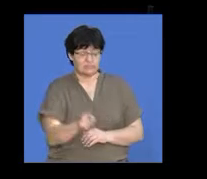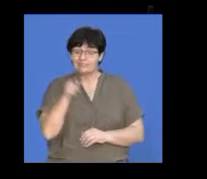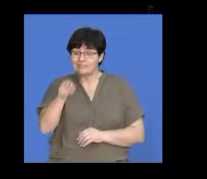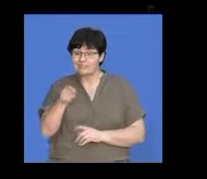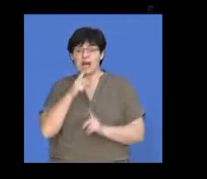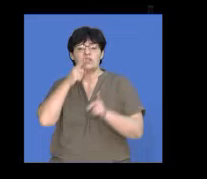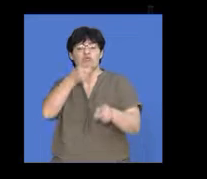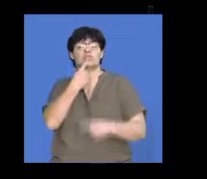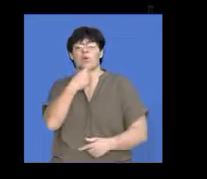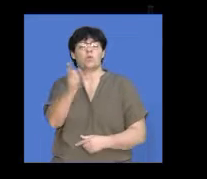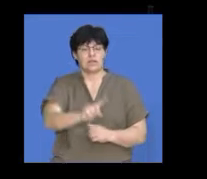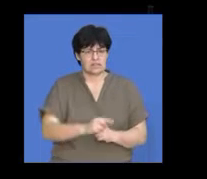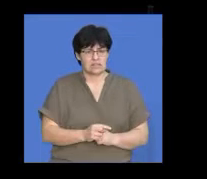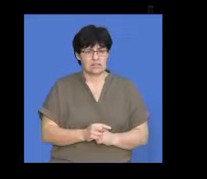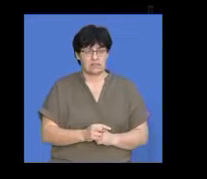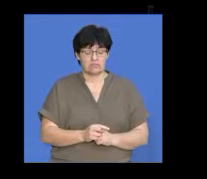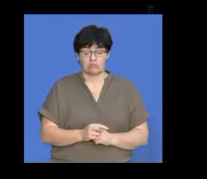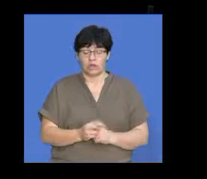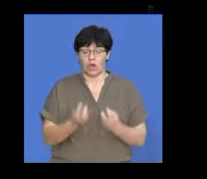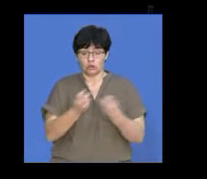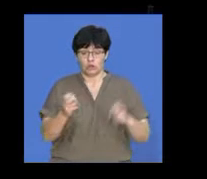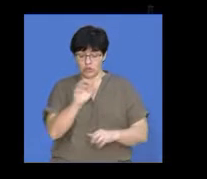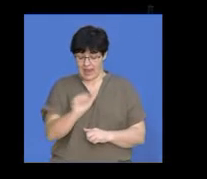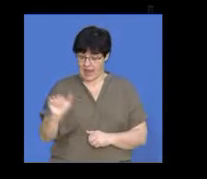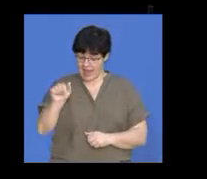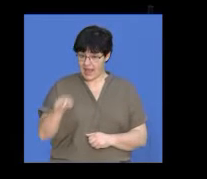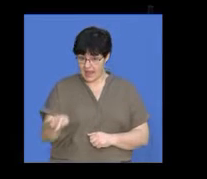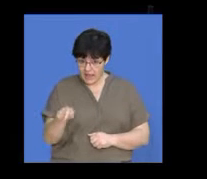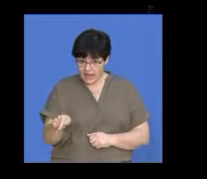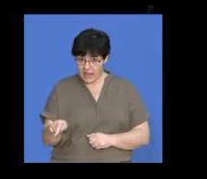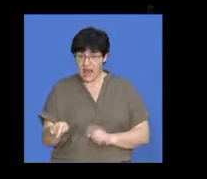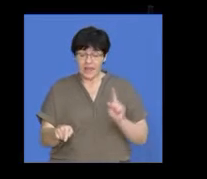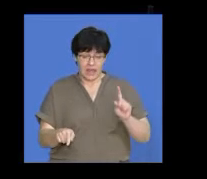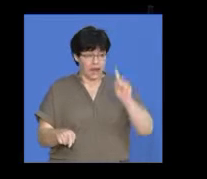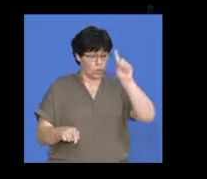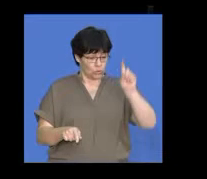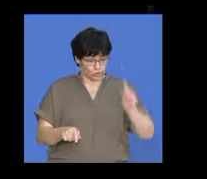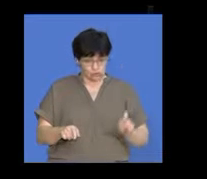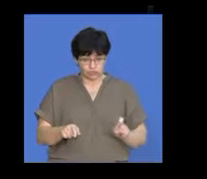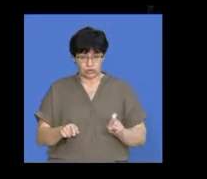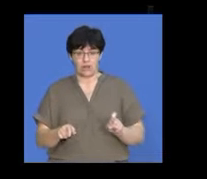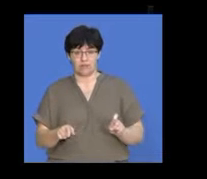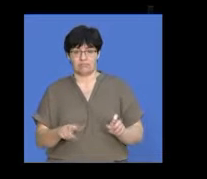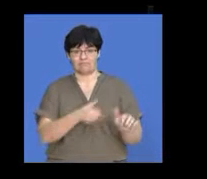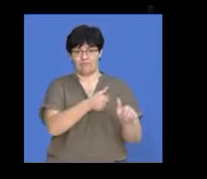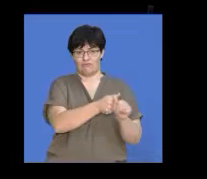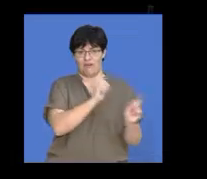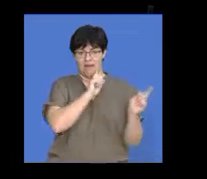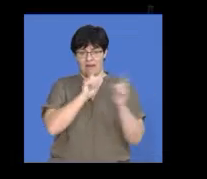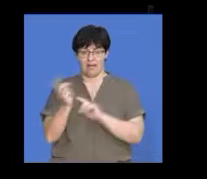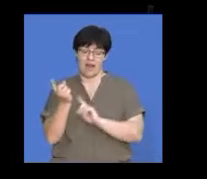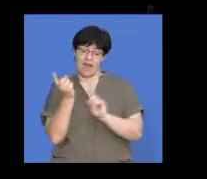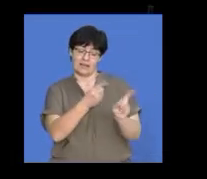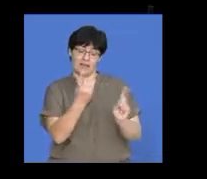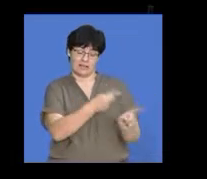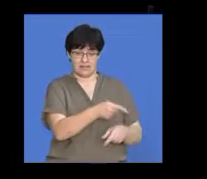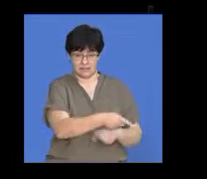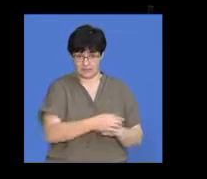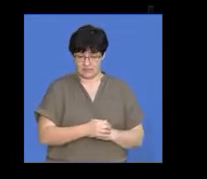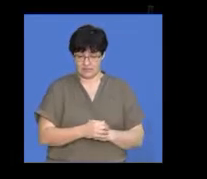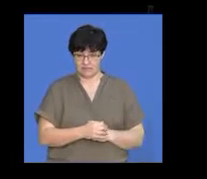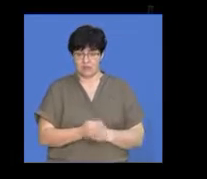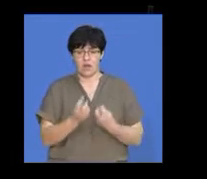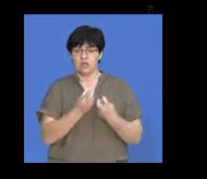instruction says, refer to source A and then answer the questions that follow. So here is source A. Now, the